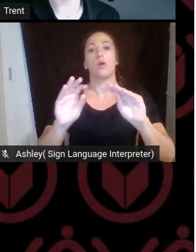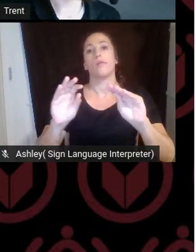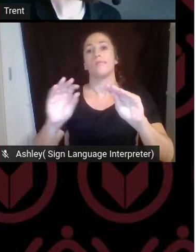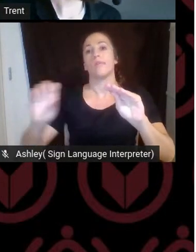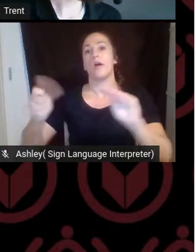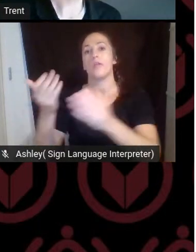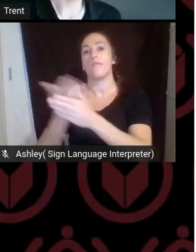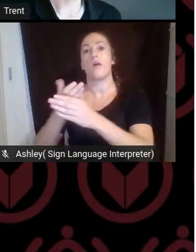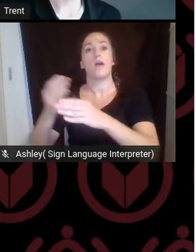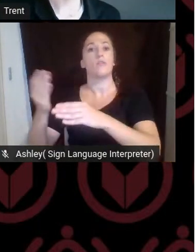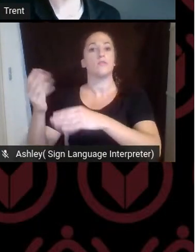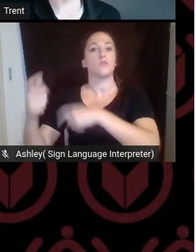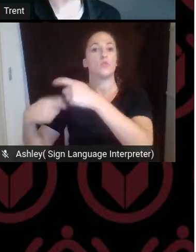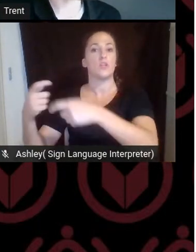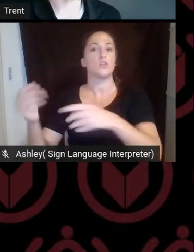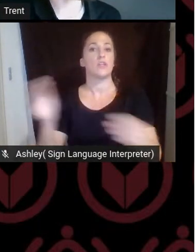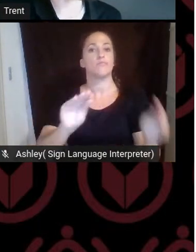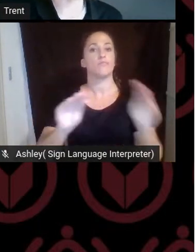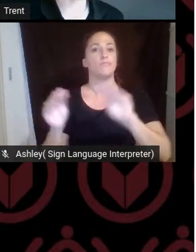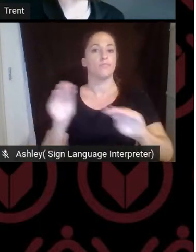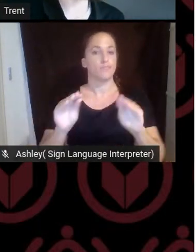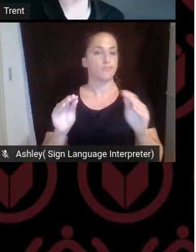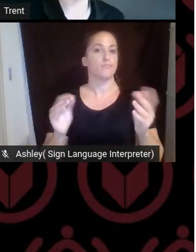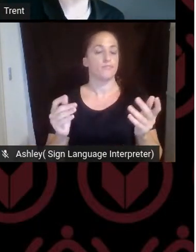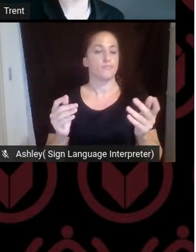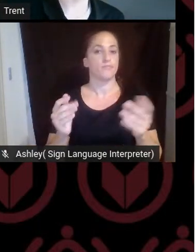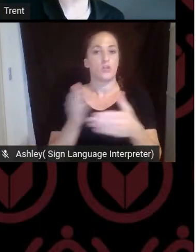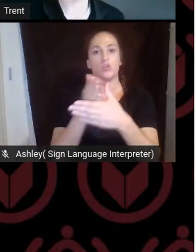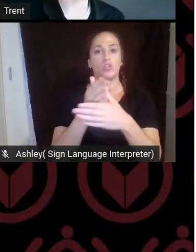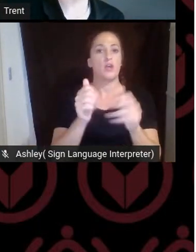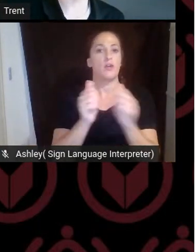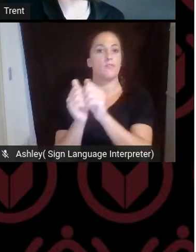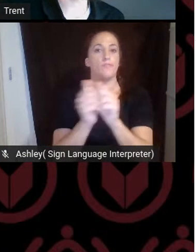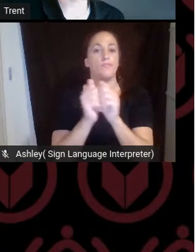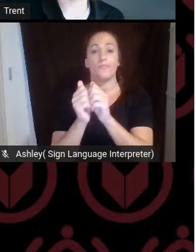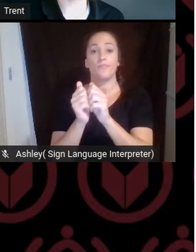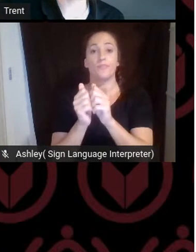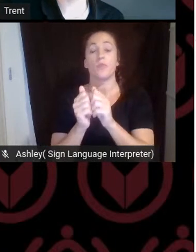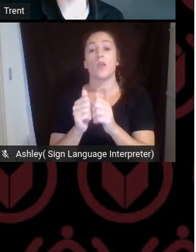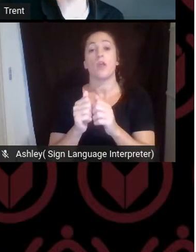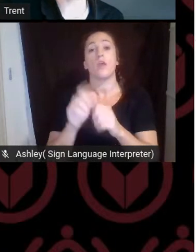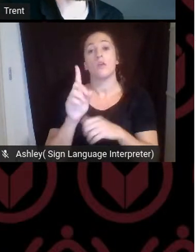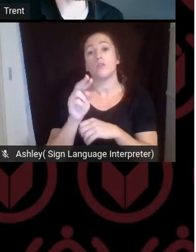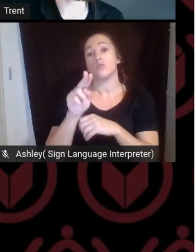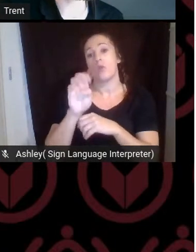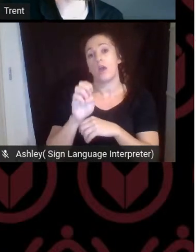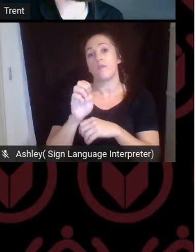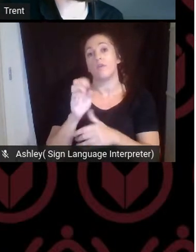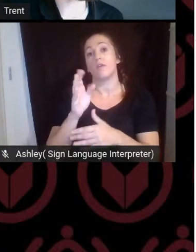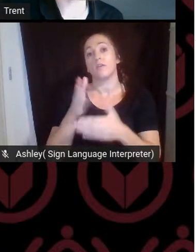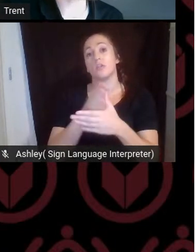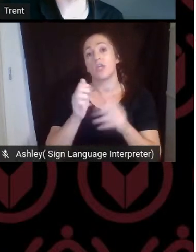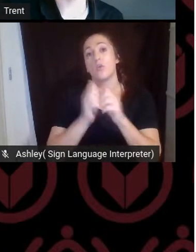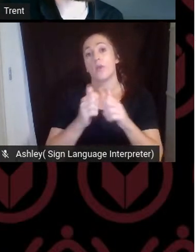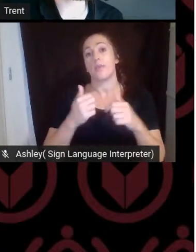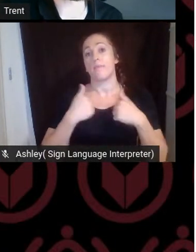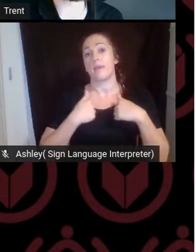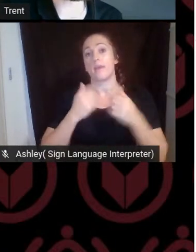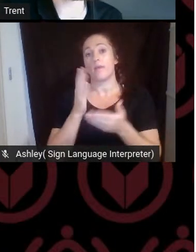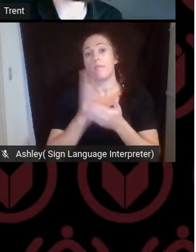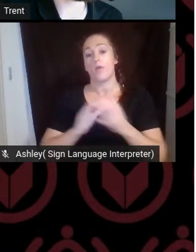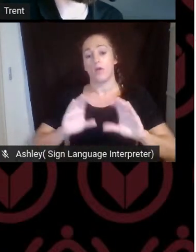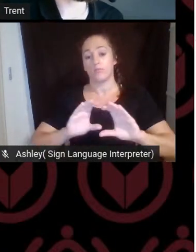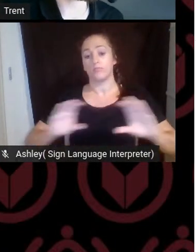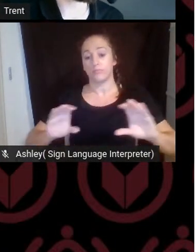work. If you click on the Shared With Me section of your Drive, you'll be able to see in one place all of the different files